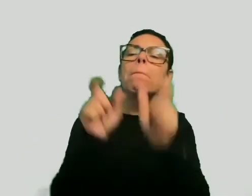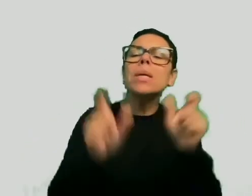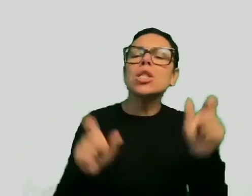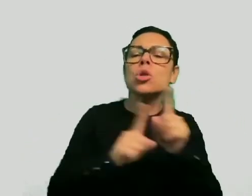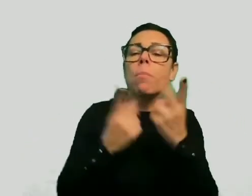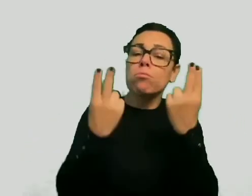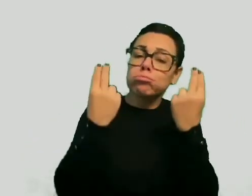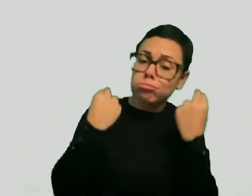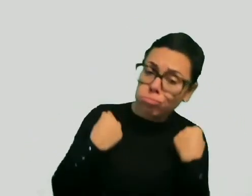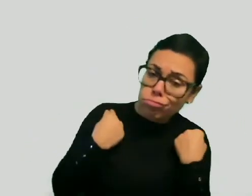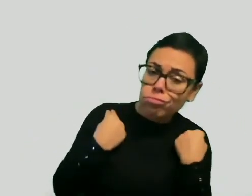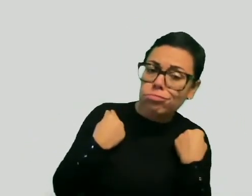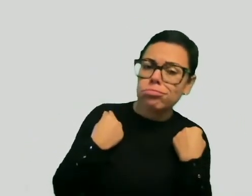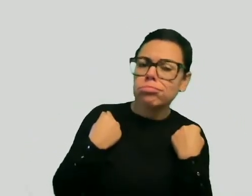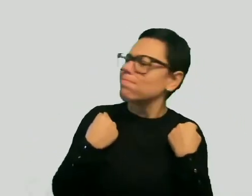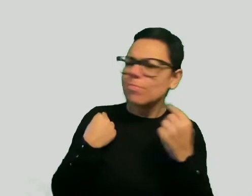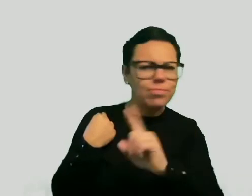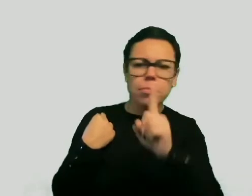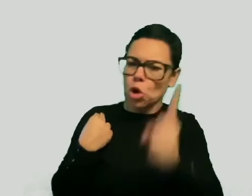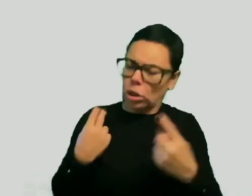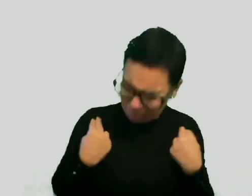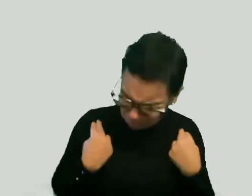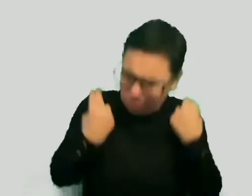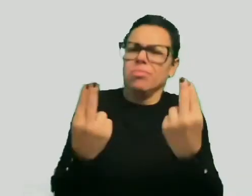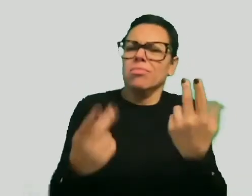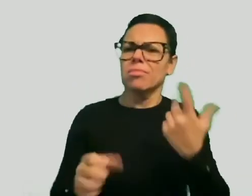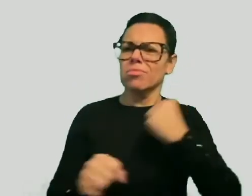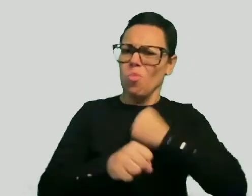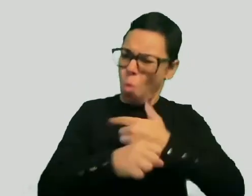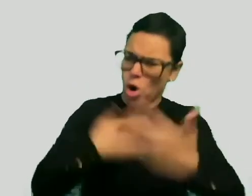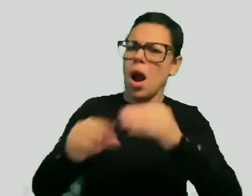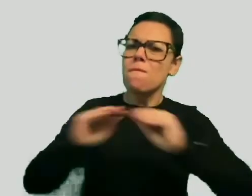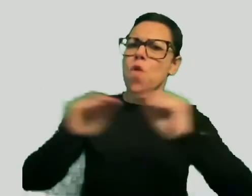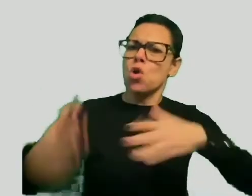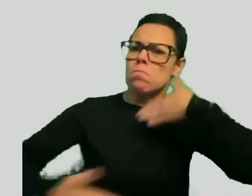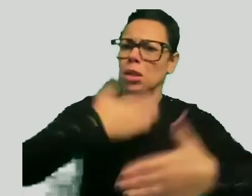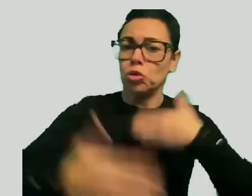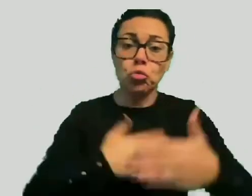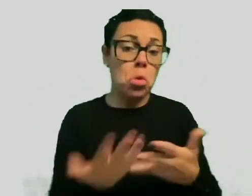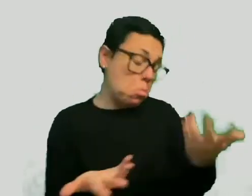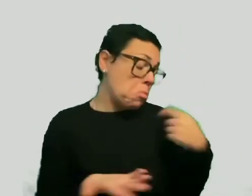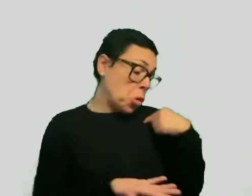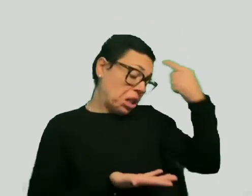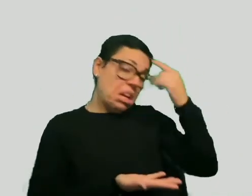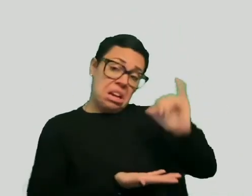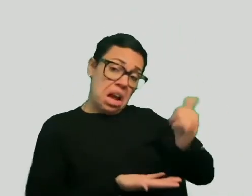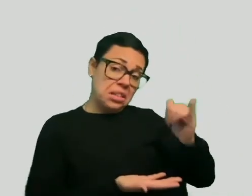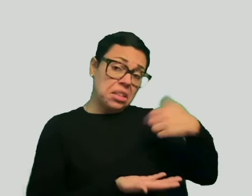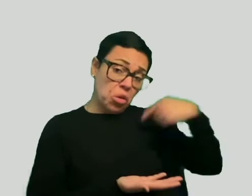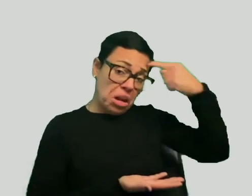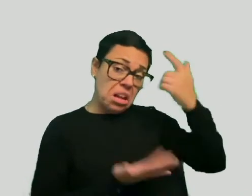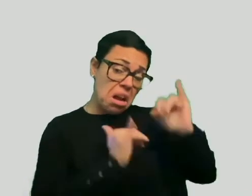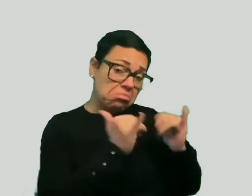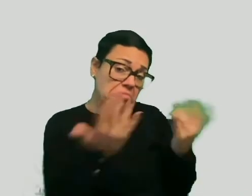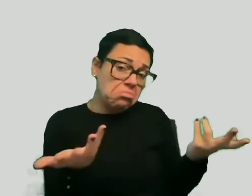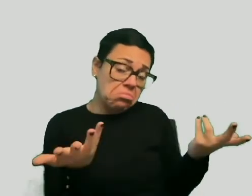work. Is that a fair conclusion? I think it is, absolutely. I mean, I can see there are the experts in the room who know what counts, not